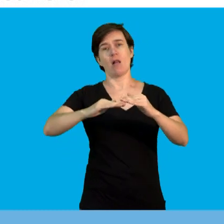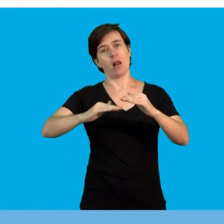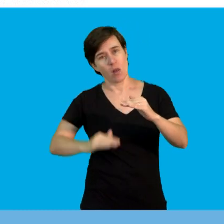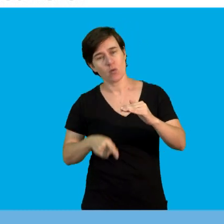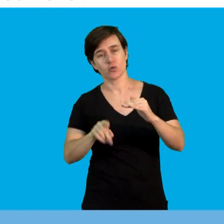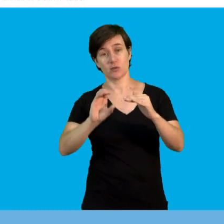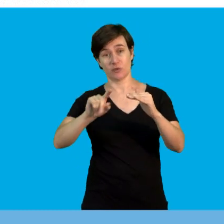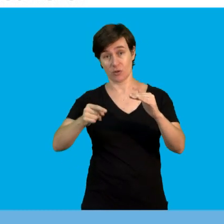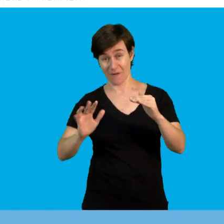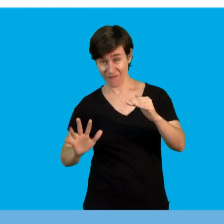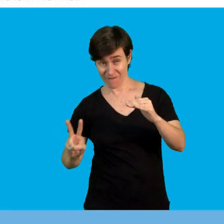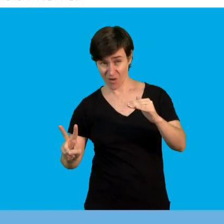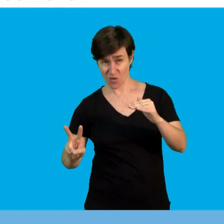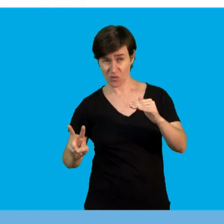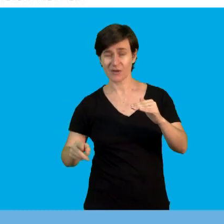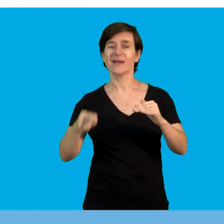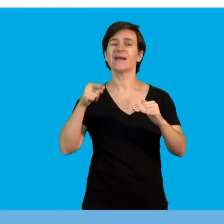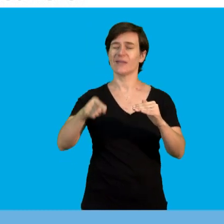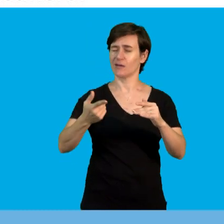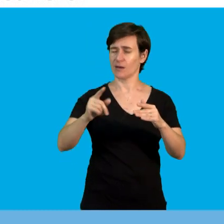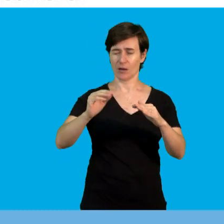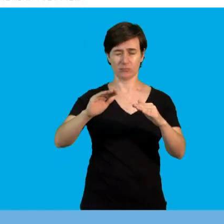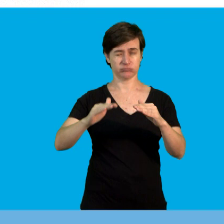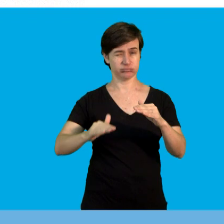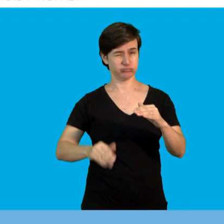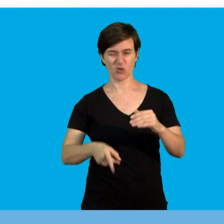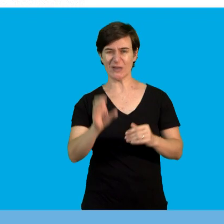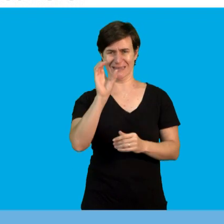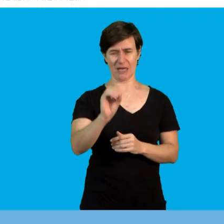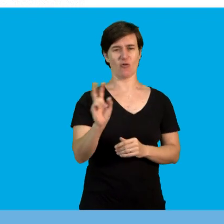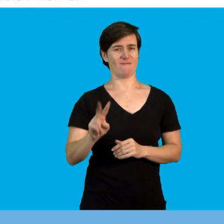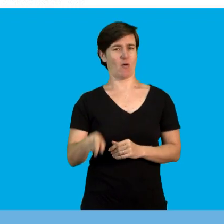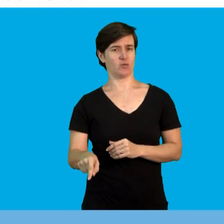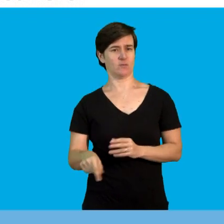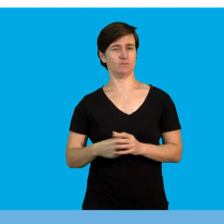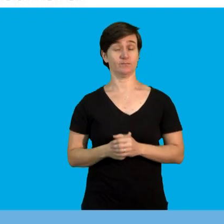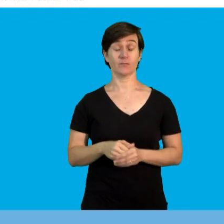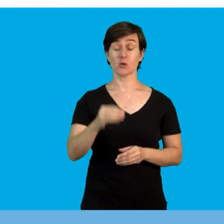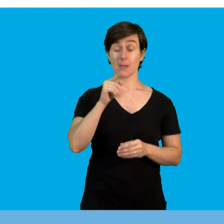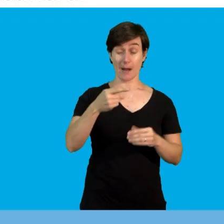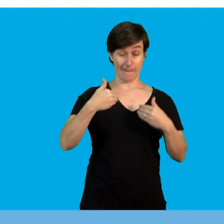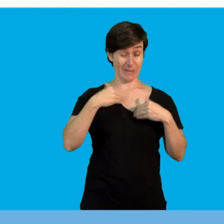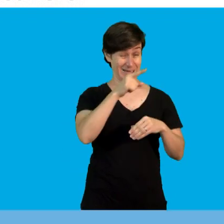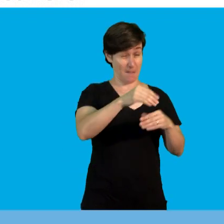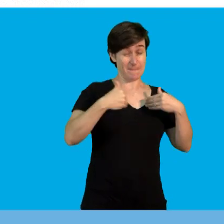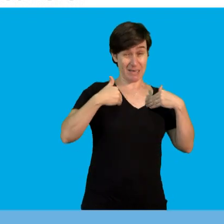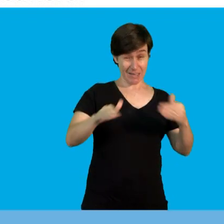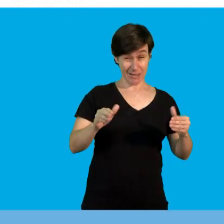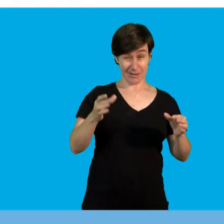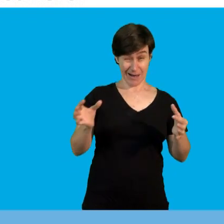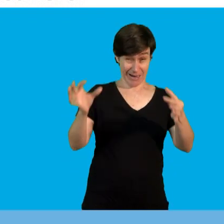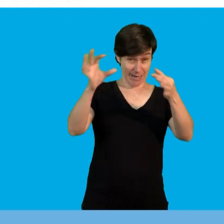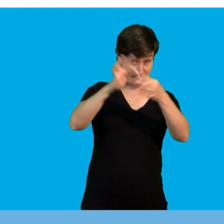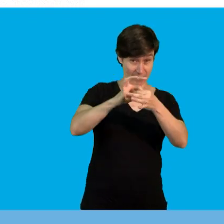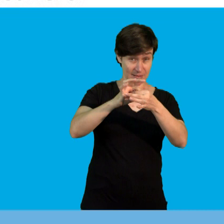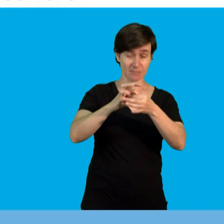to below 0.5 volts, and then until the reading was 0. So the initial reading of this voltmeter